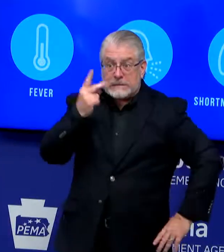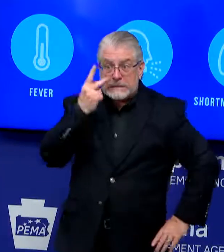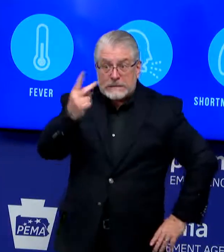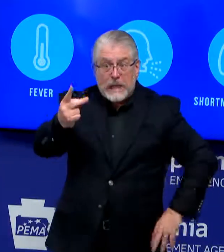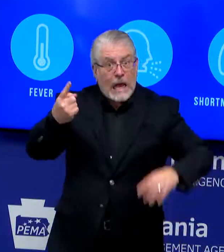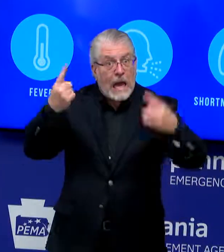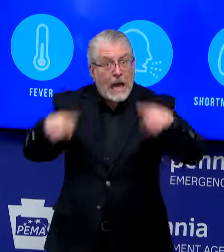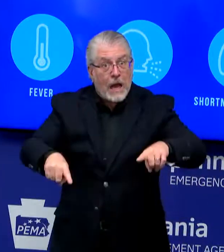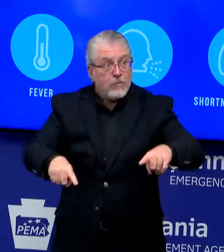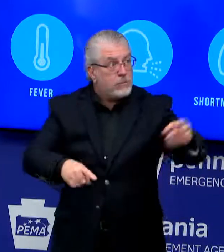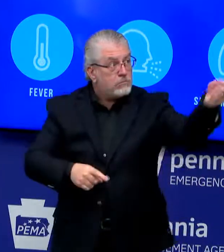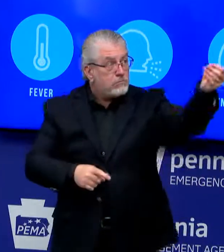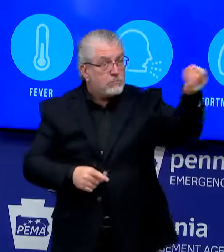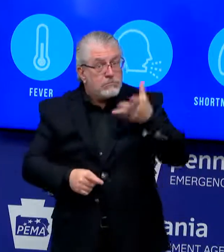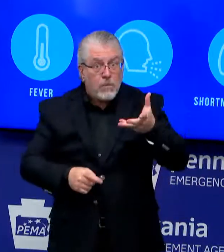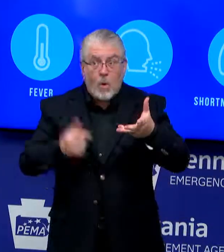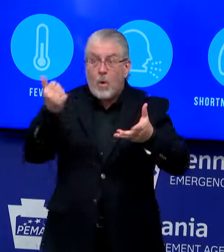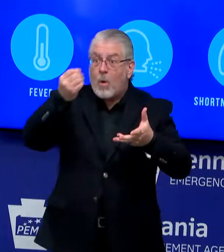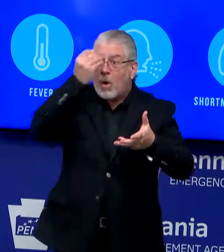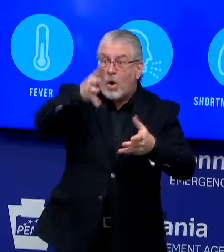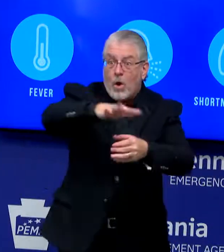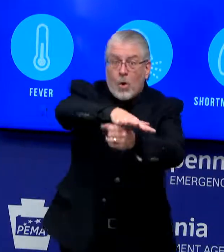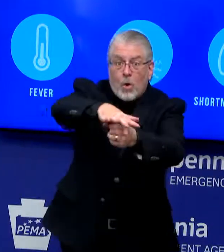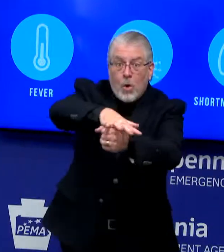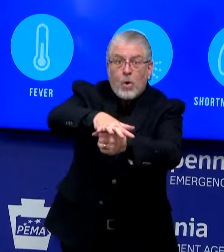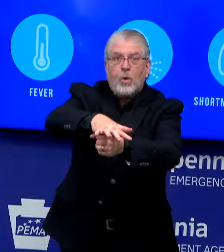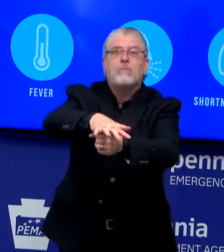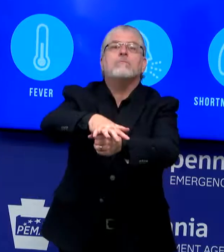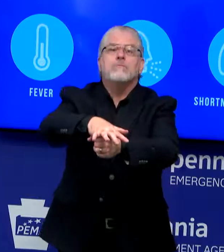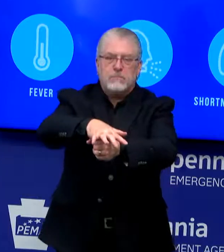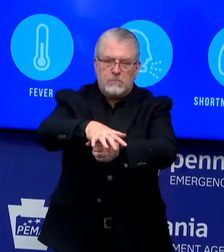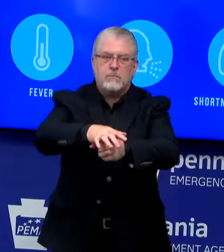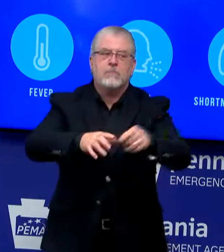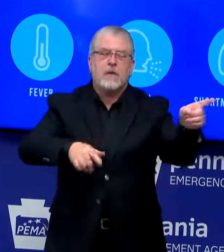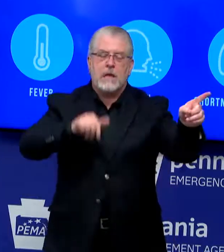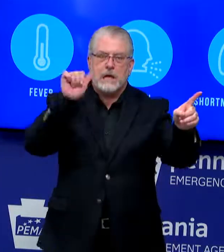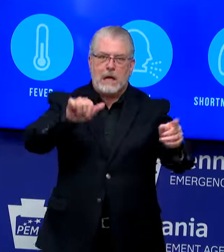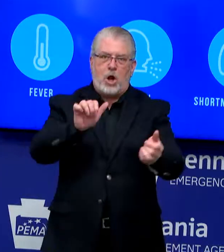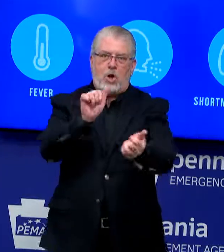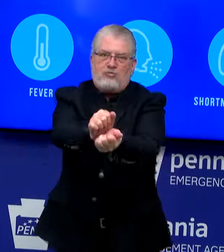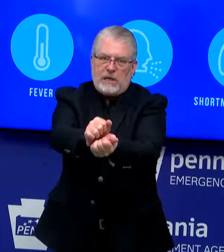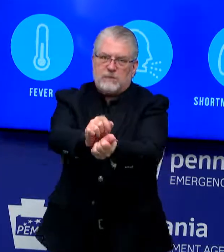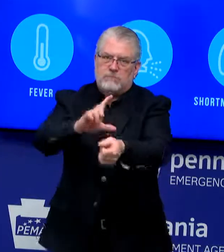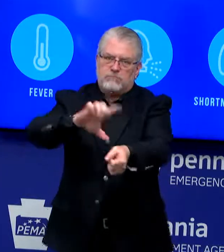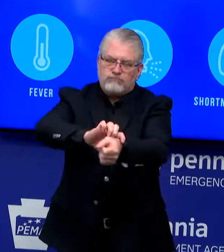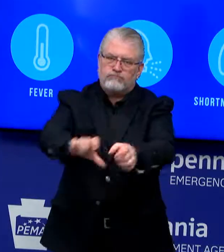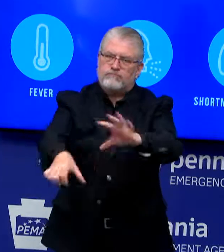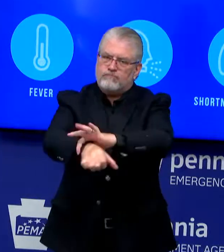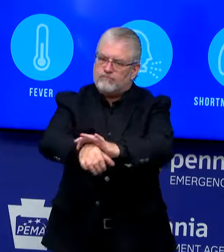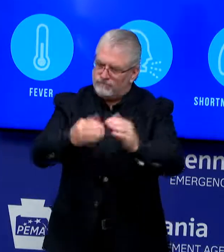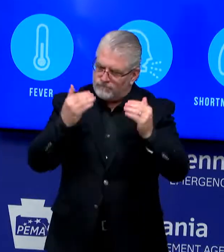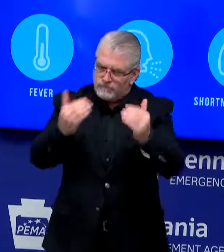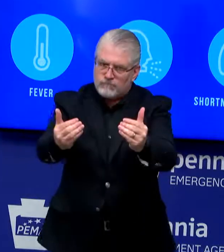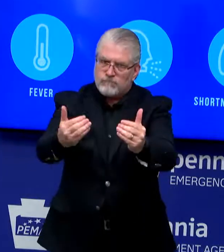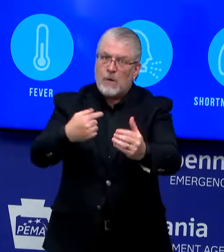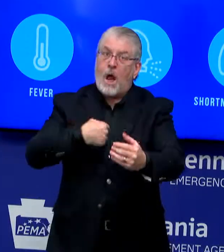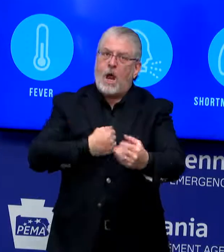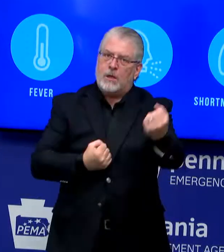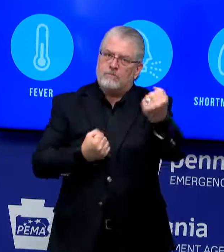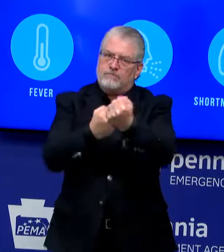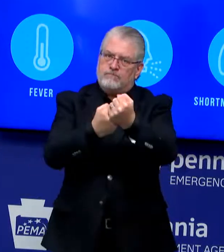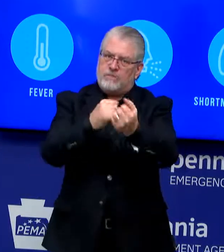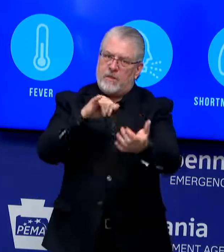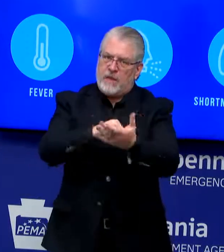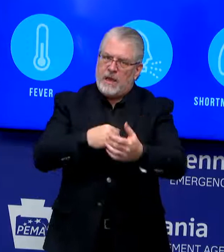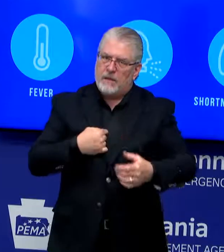crime. But more importantly, I am advocating for all Pennsylvanians to take a stand against